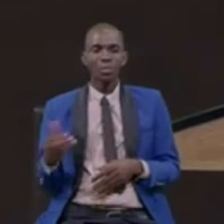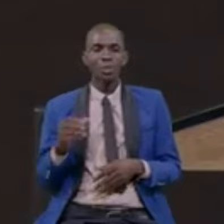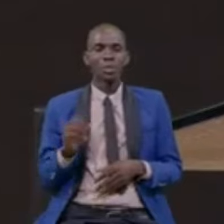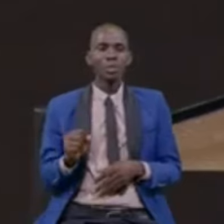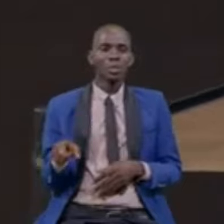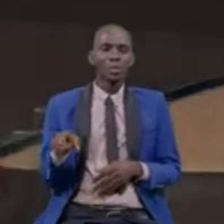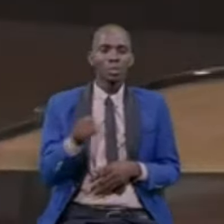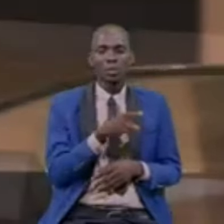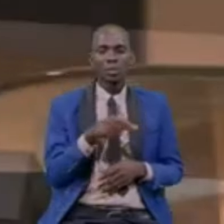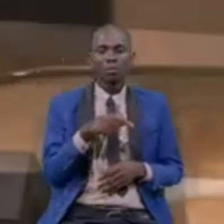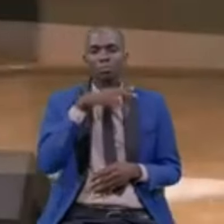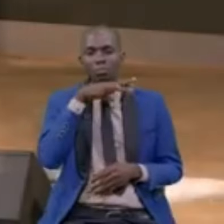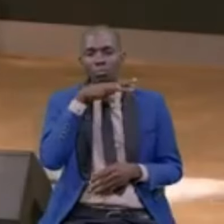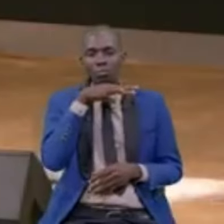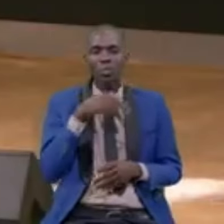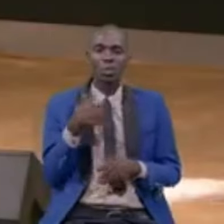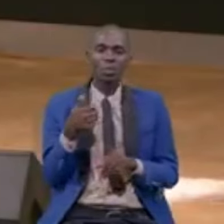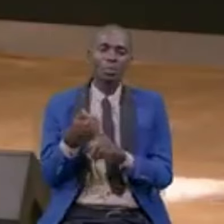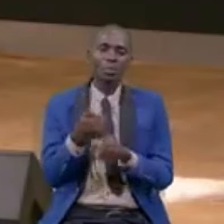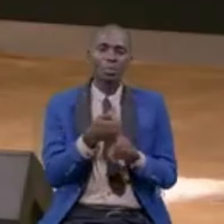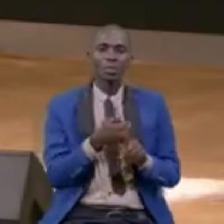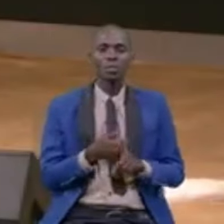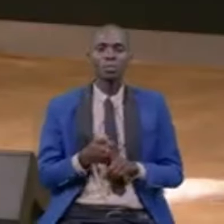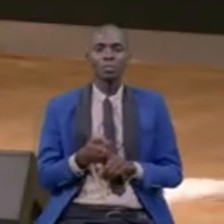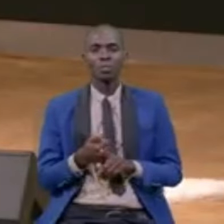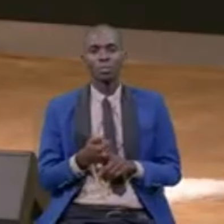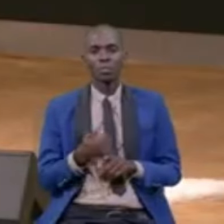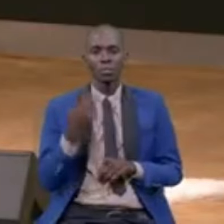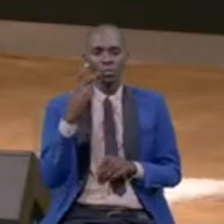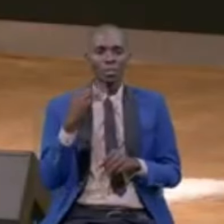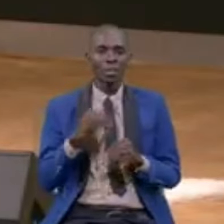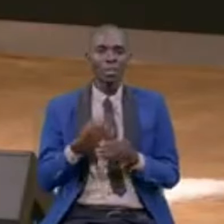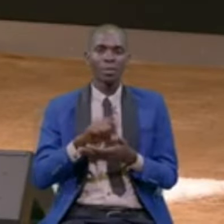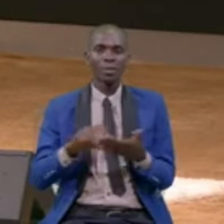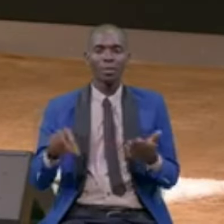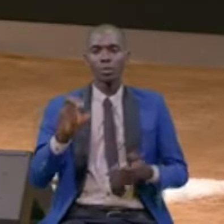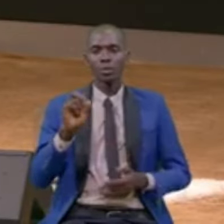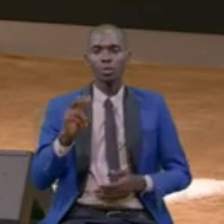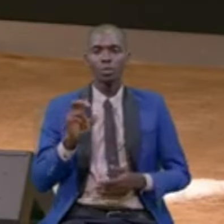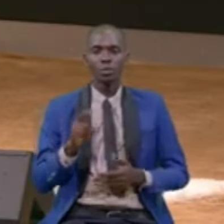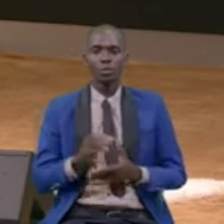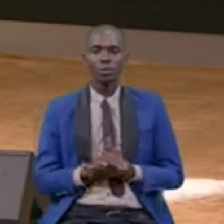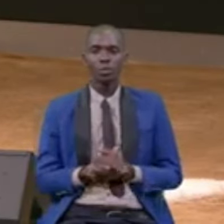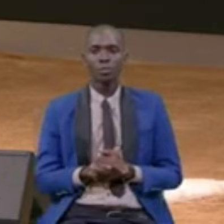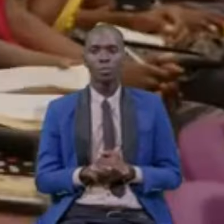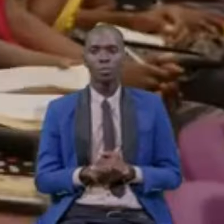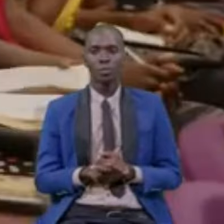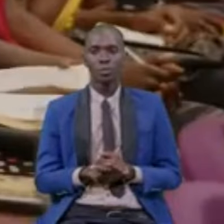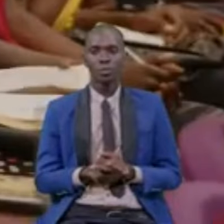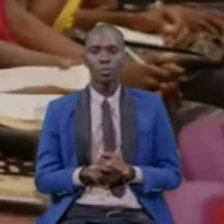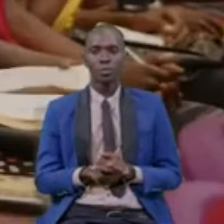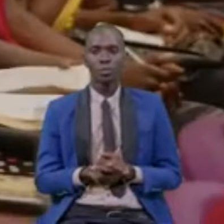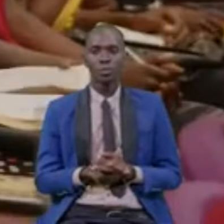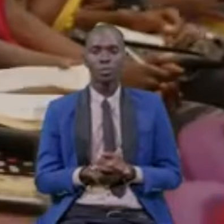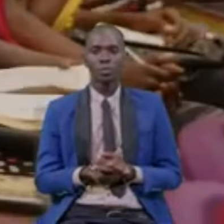corrupt themselves. Look at verse 12. In verse 12, it